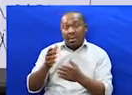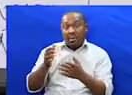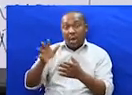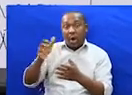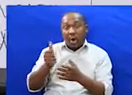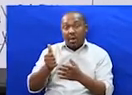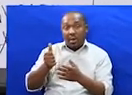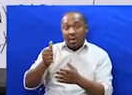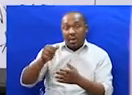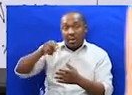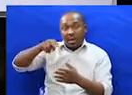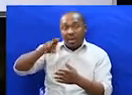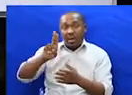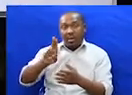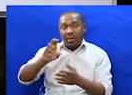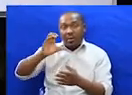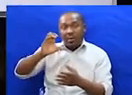nucleic acids.